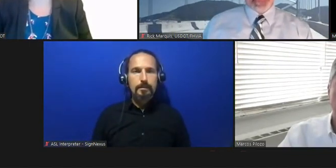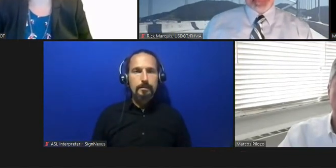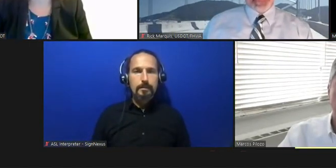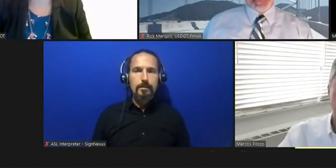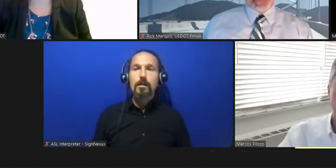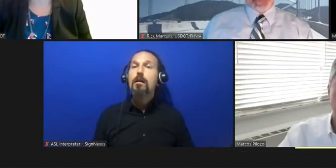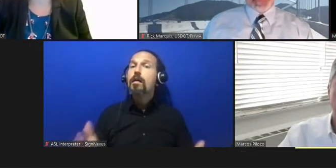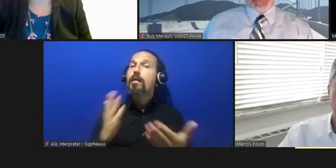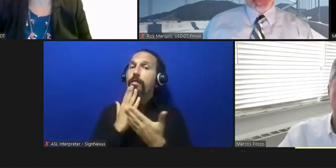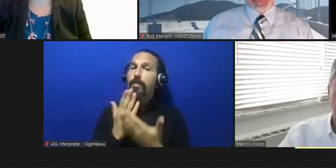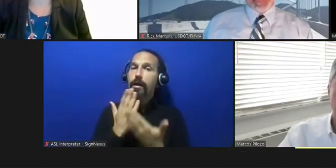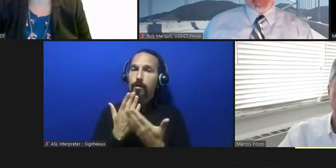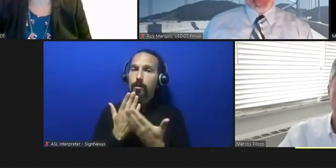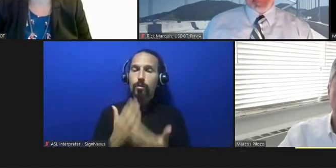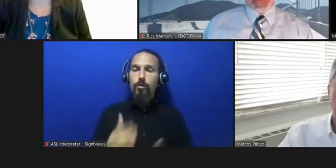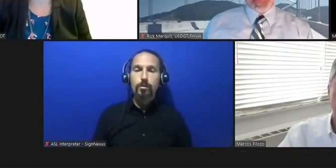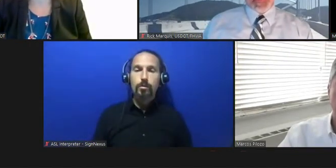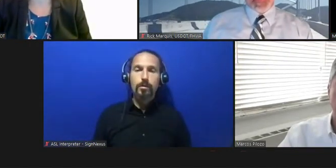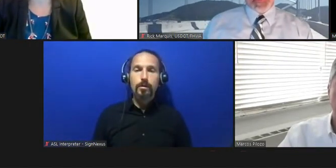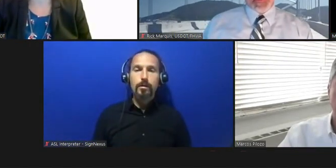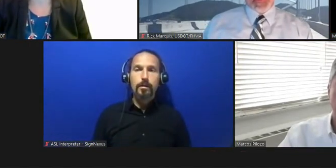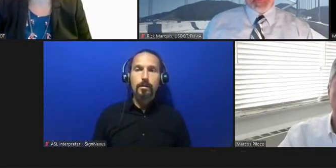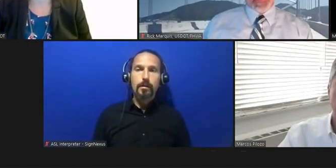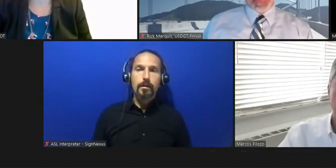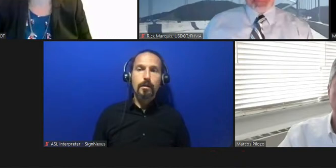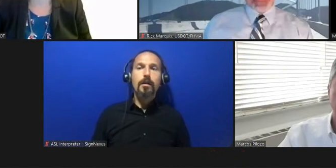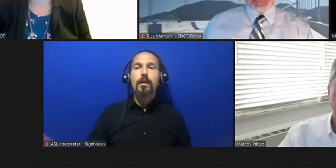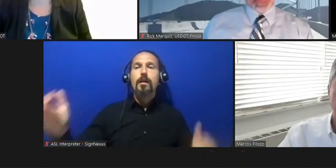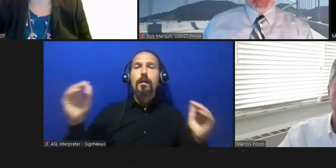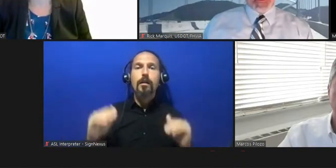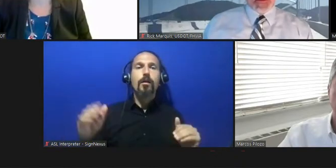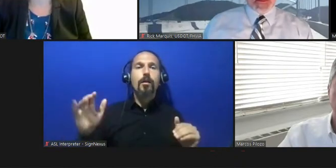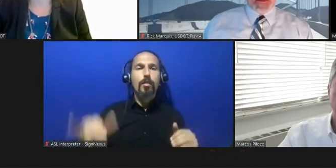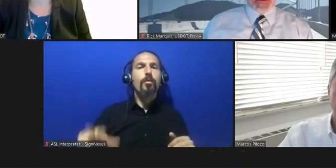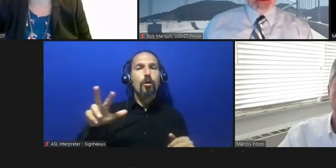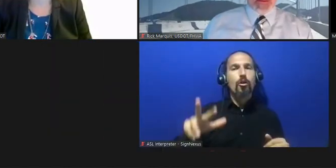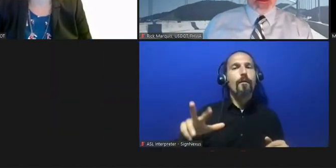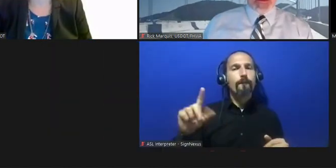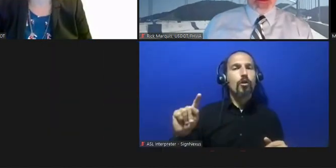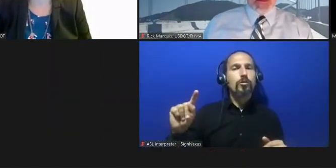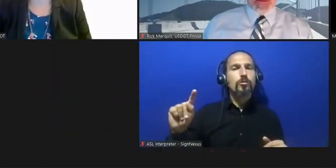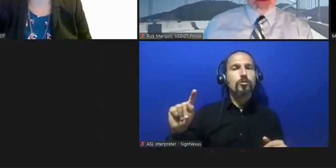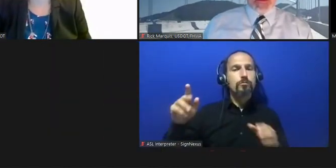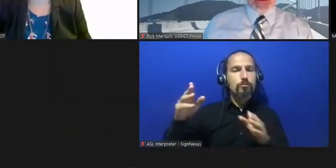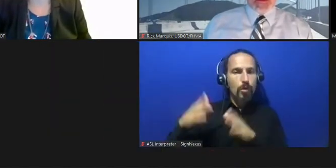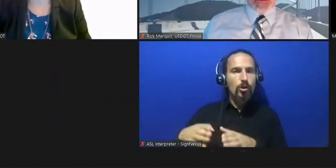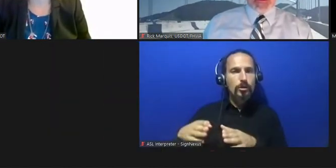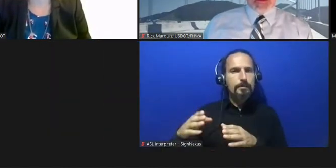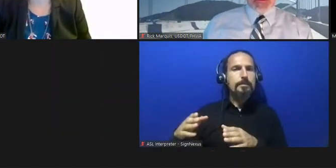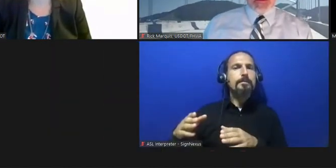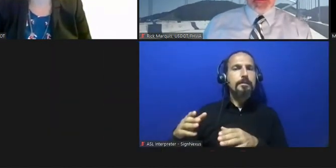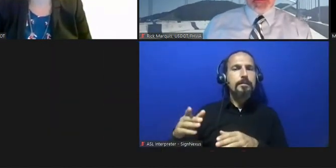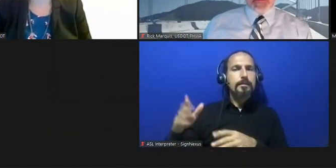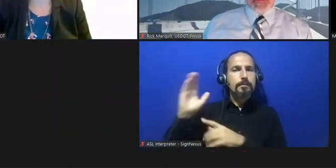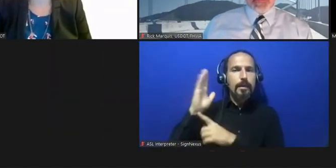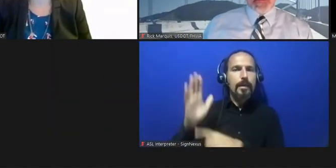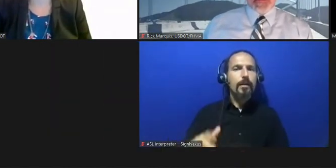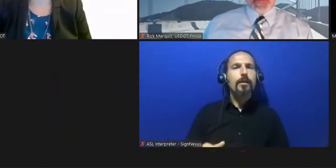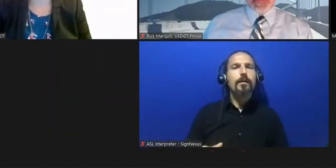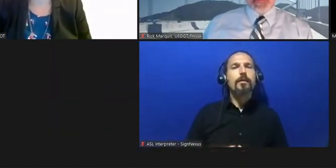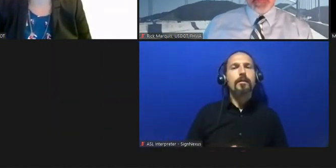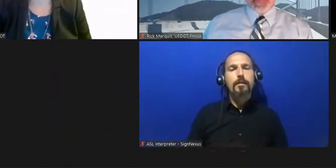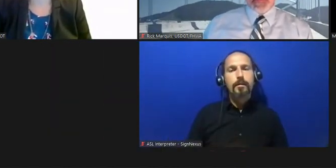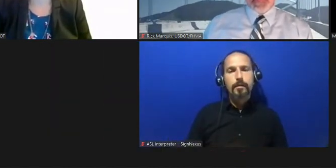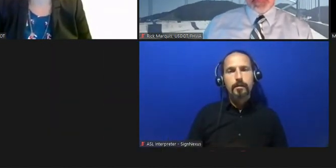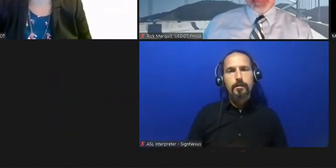thank you we'll now move on to the 31st person on the list gilda aronson followed